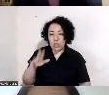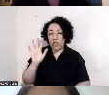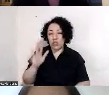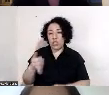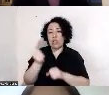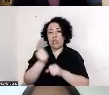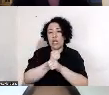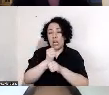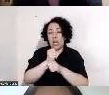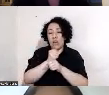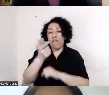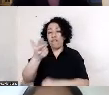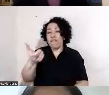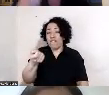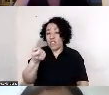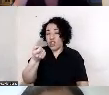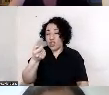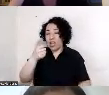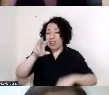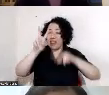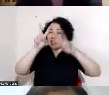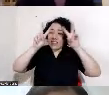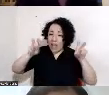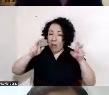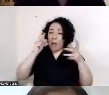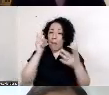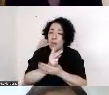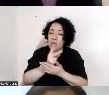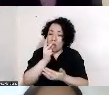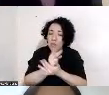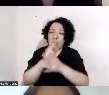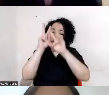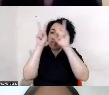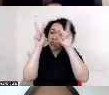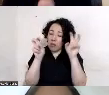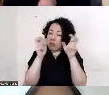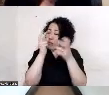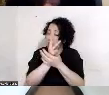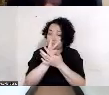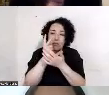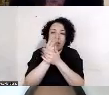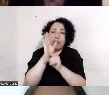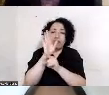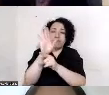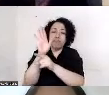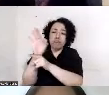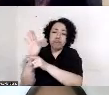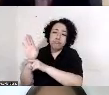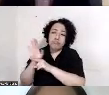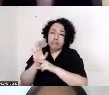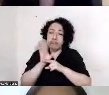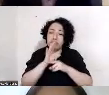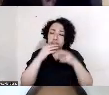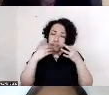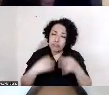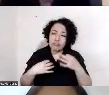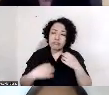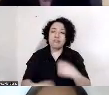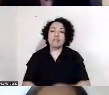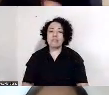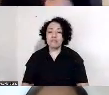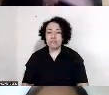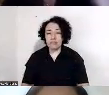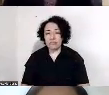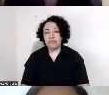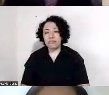2 décadas. So the identification made a very big difference, but so did having advanced